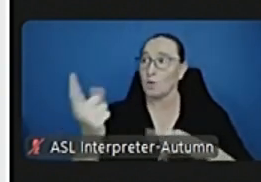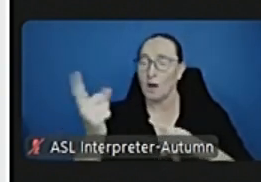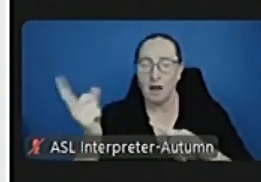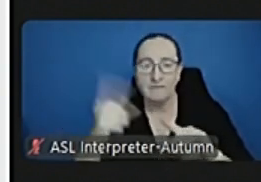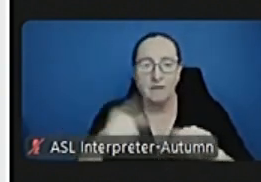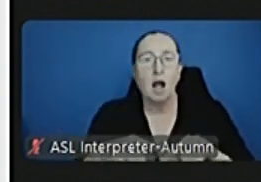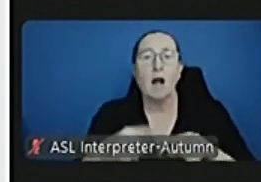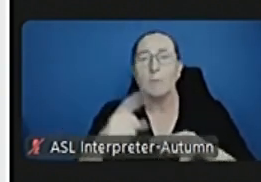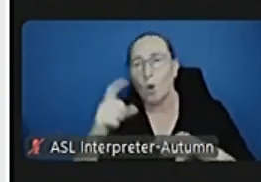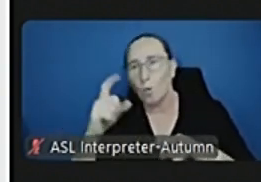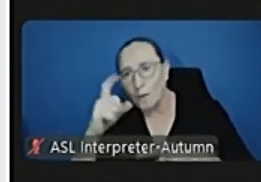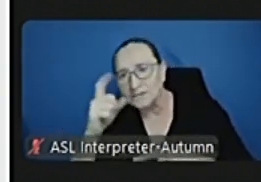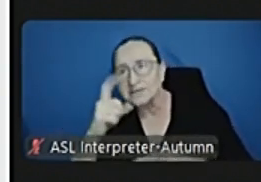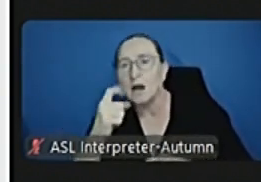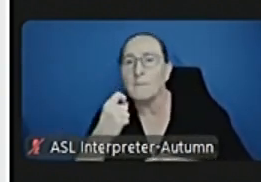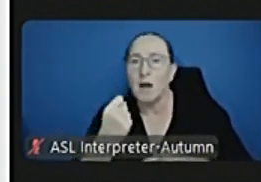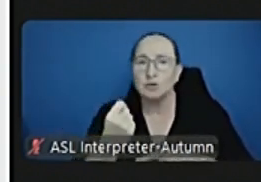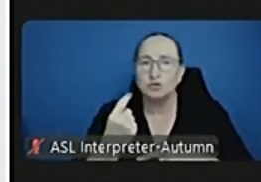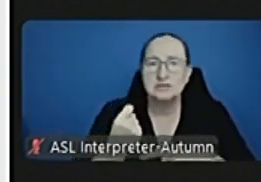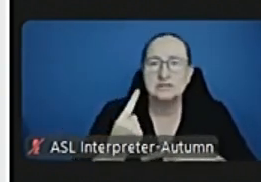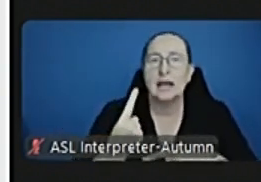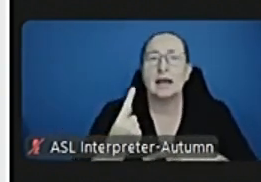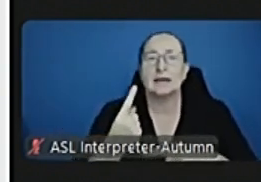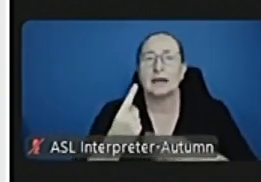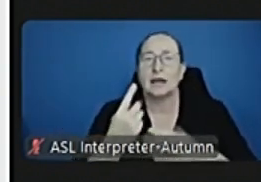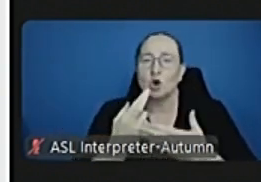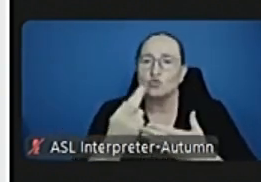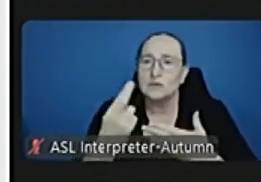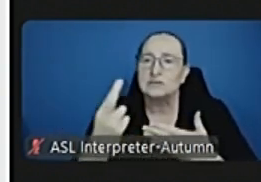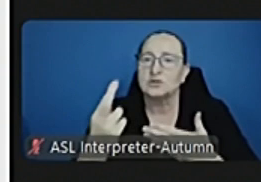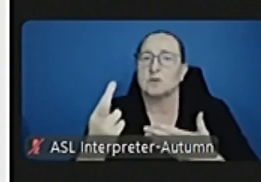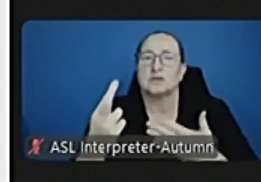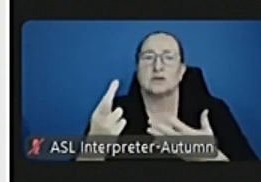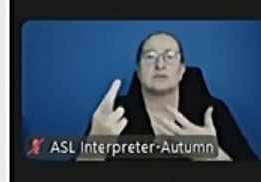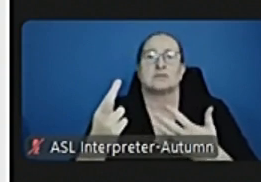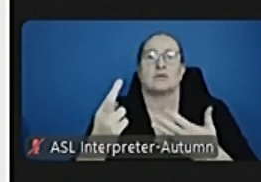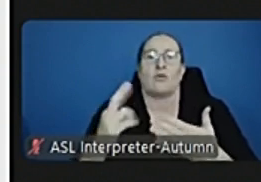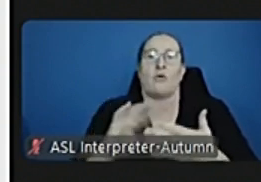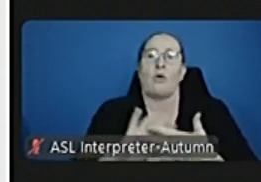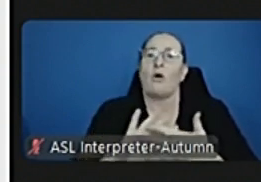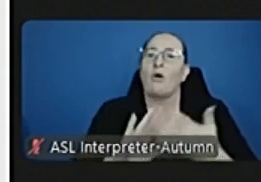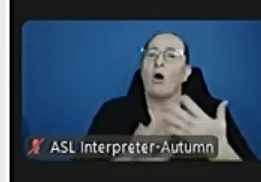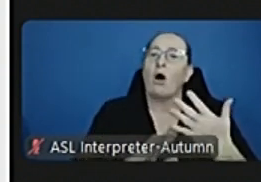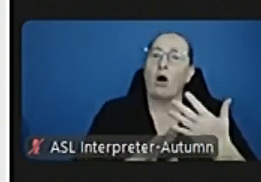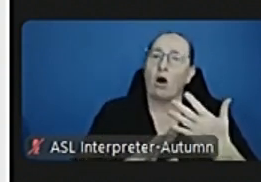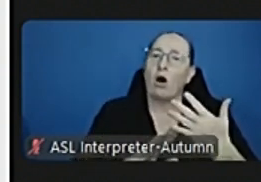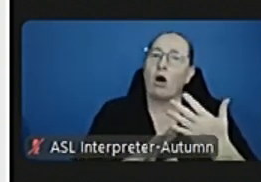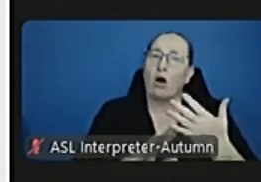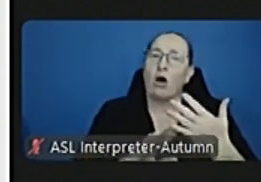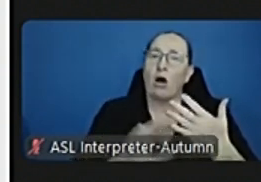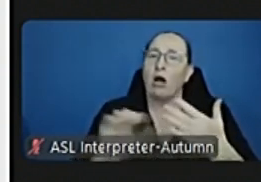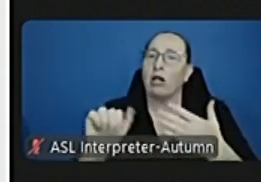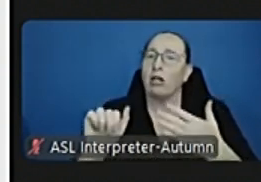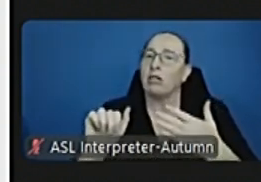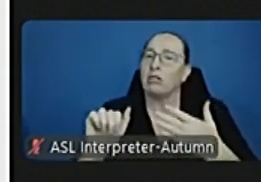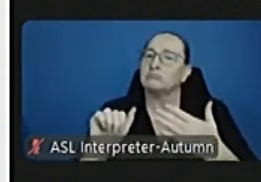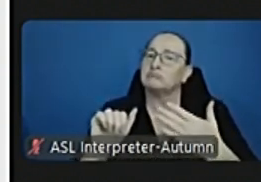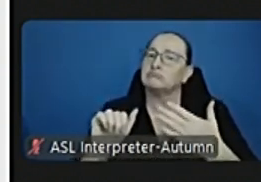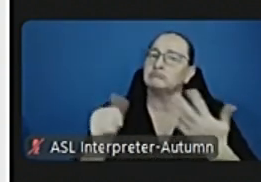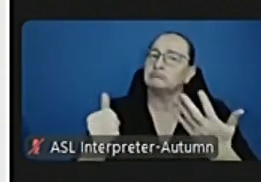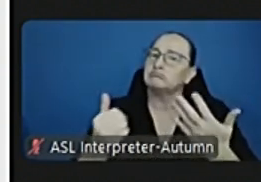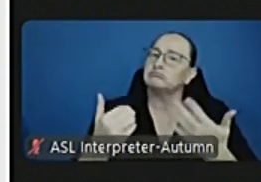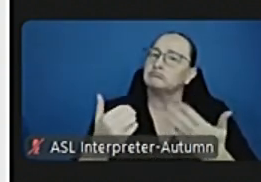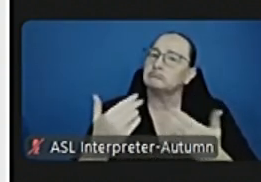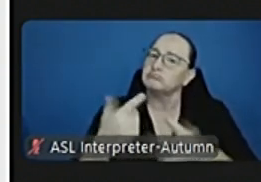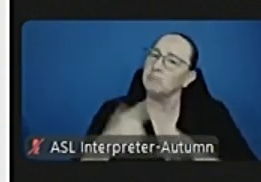wisdom, understanding, resources are all advantages of being older. And then